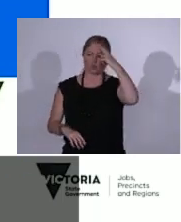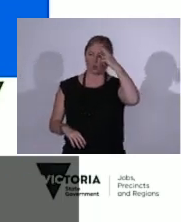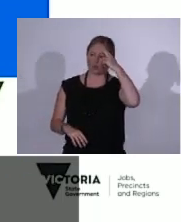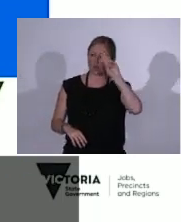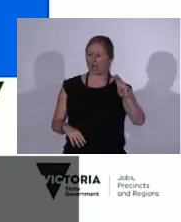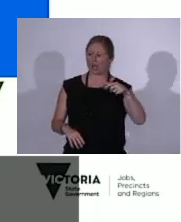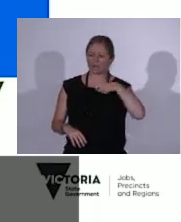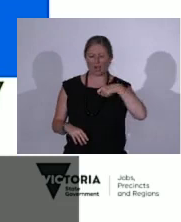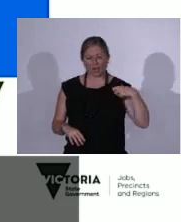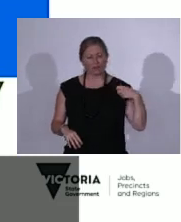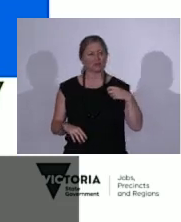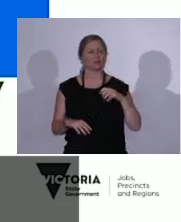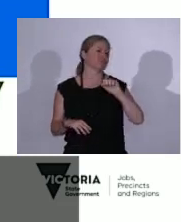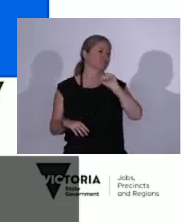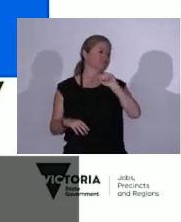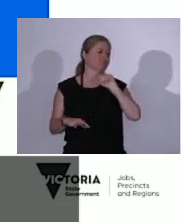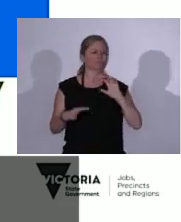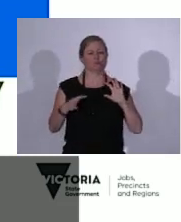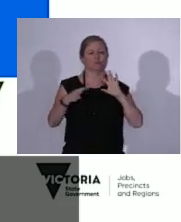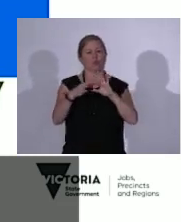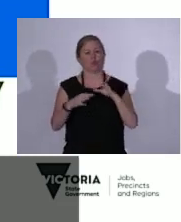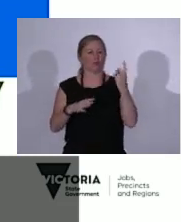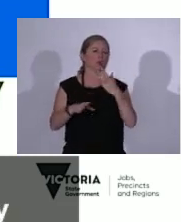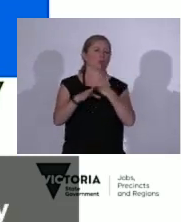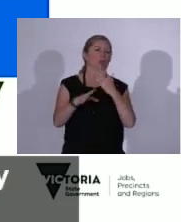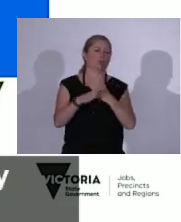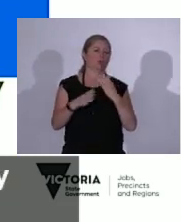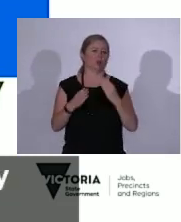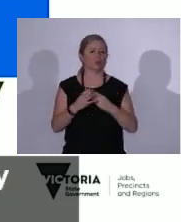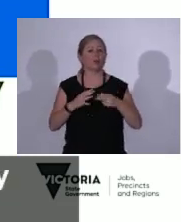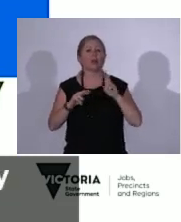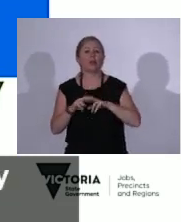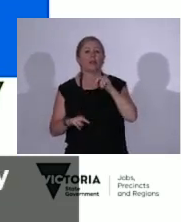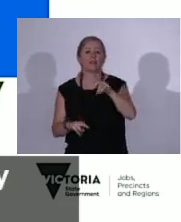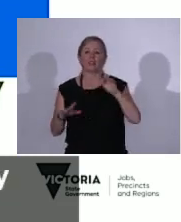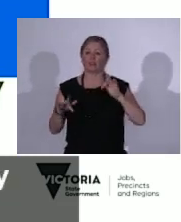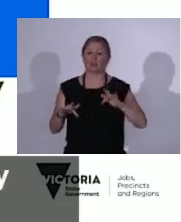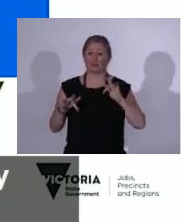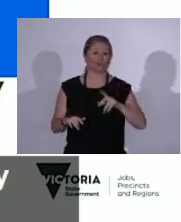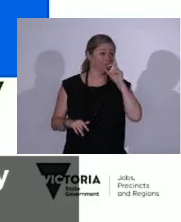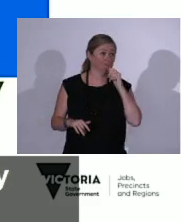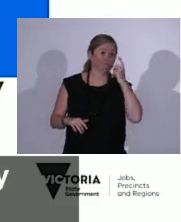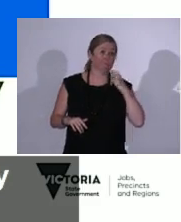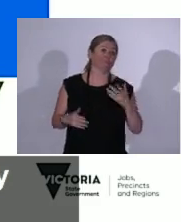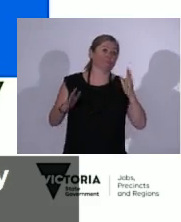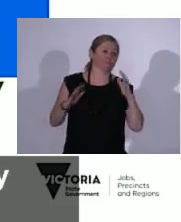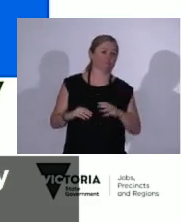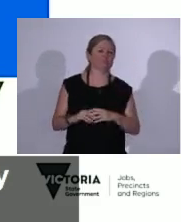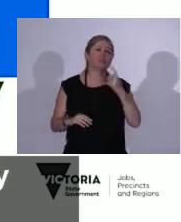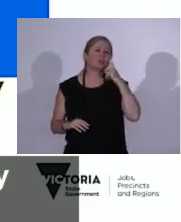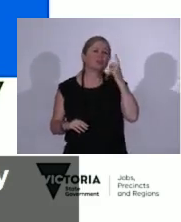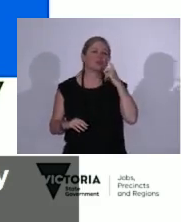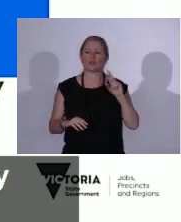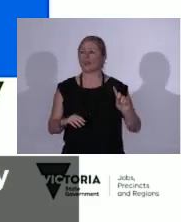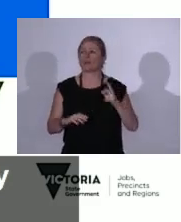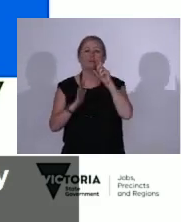represent the cohorts that they work with predominantly. If you haven't, give it a go. We don't know how it'll work. It's the first